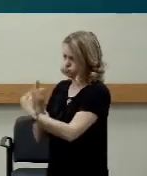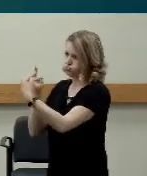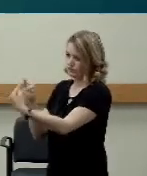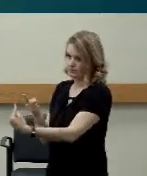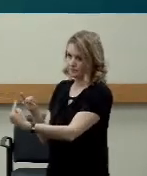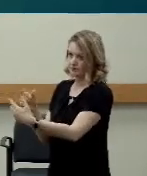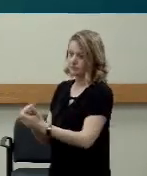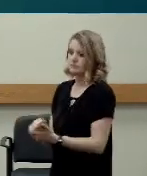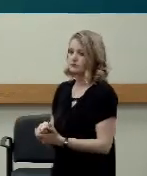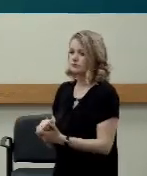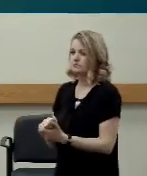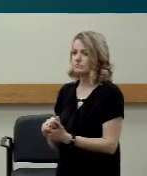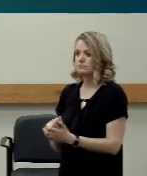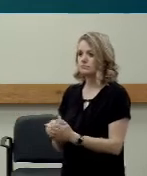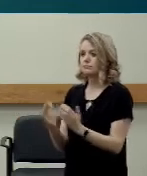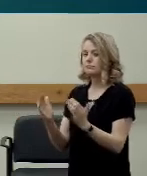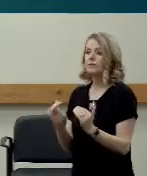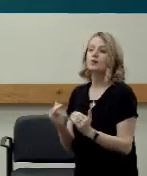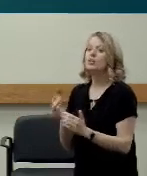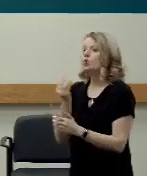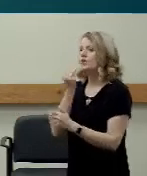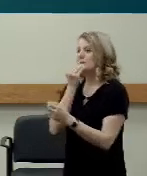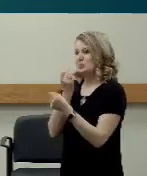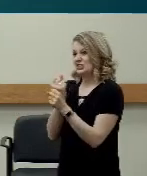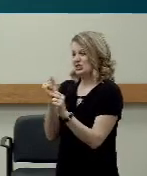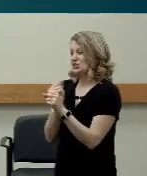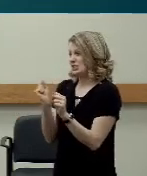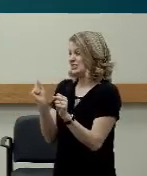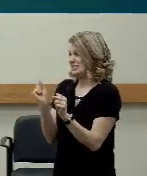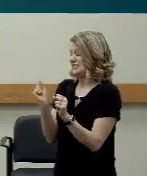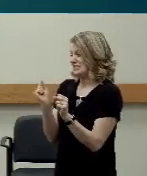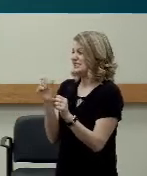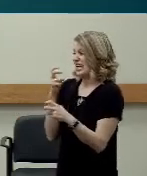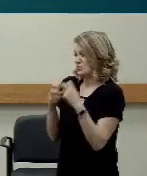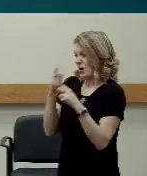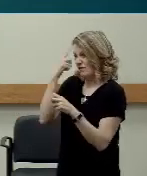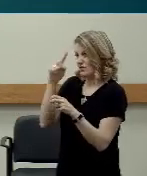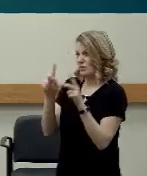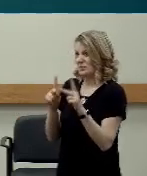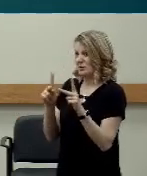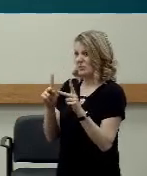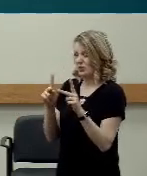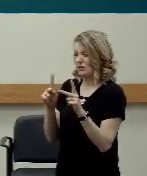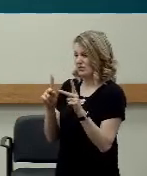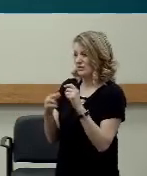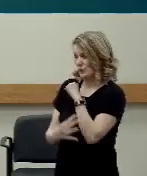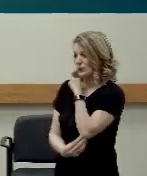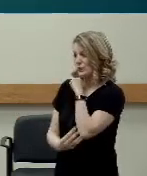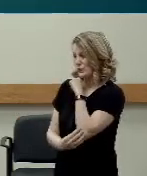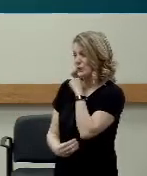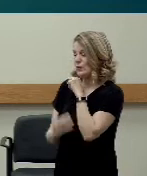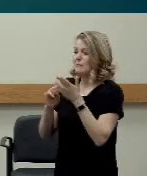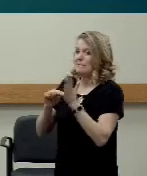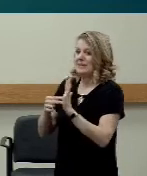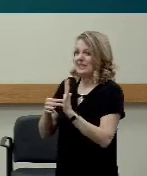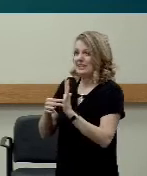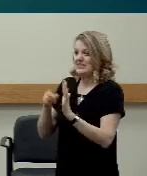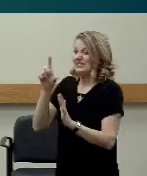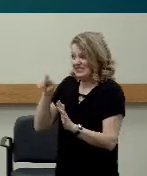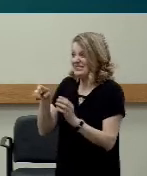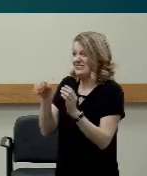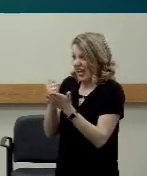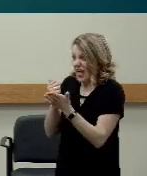Food security is decreasing among the low-income population. That means the demand for food assistance is